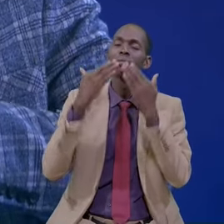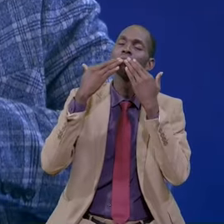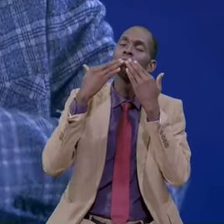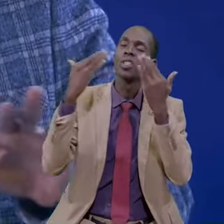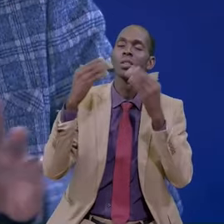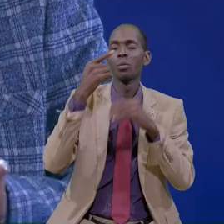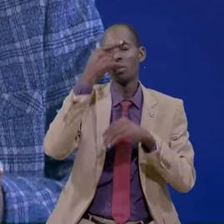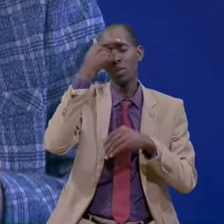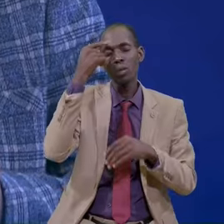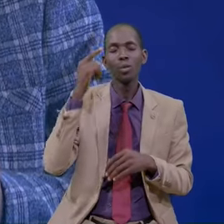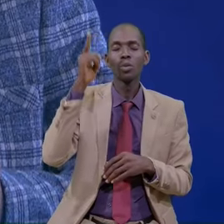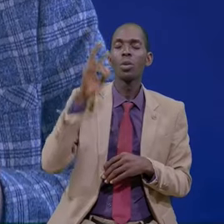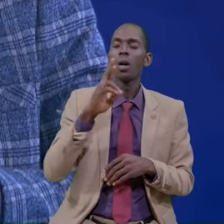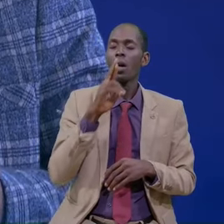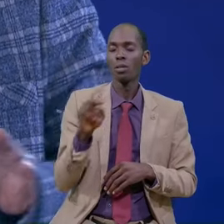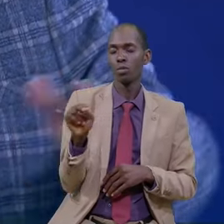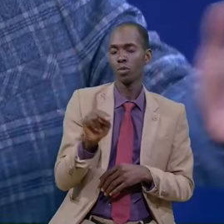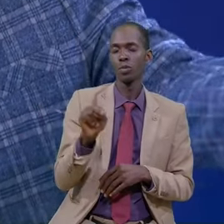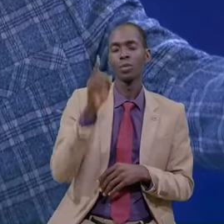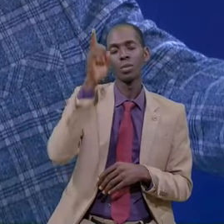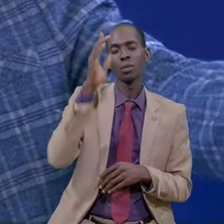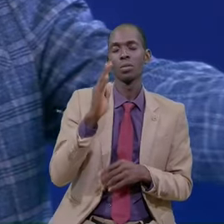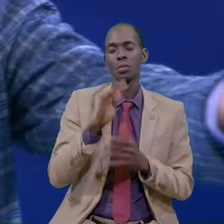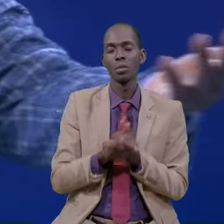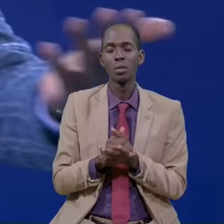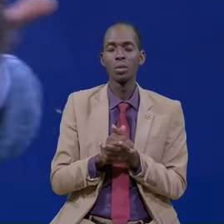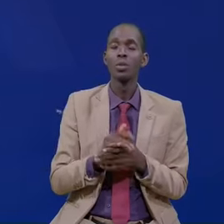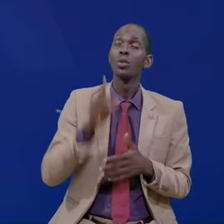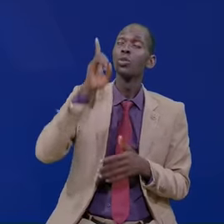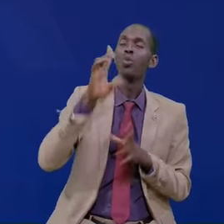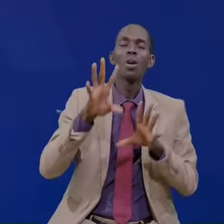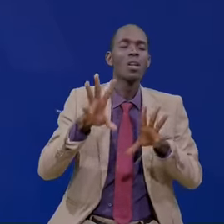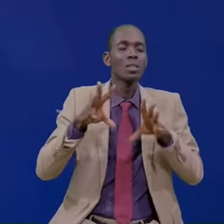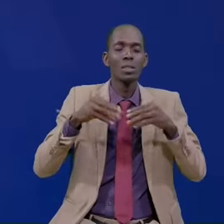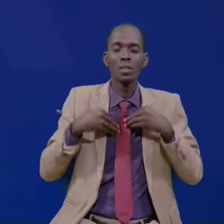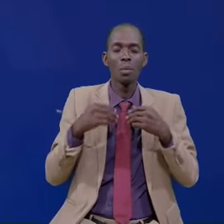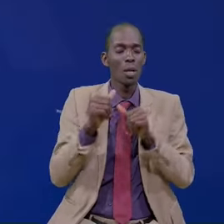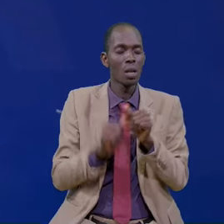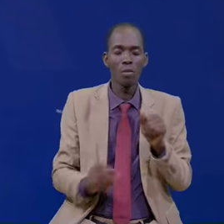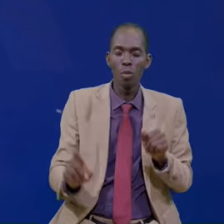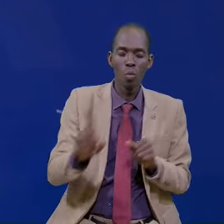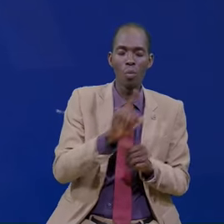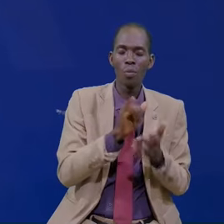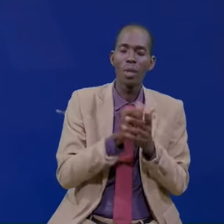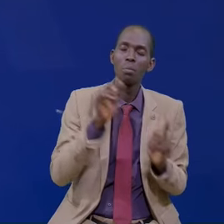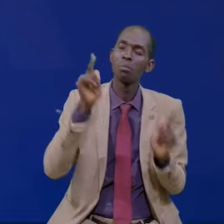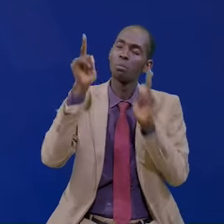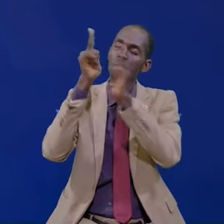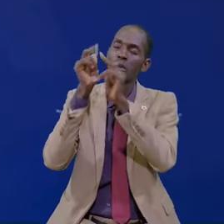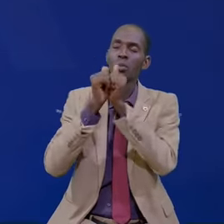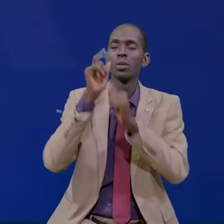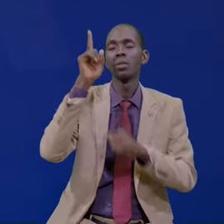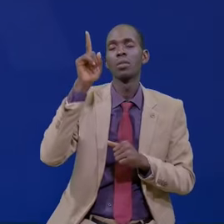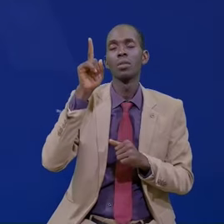are impartial you accept everyone who comes